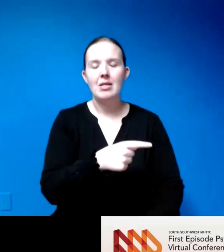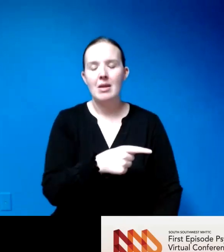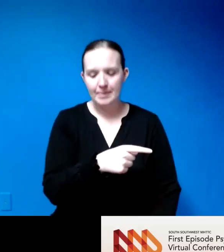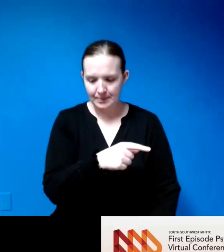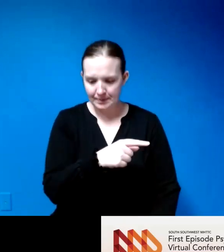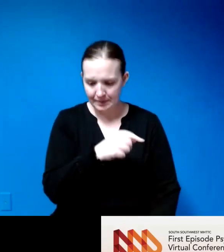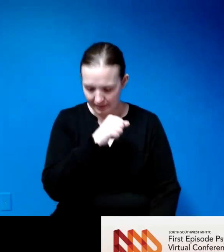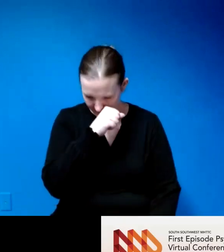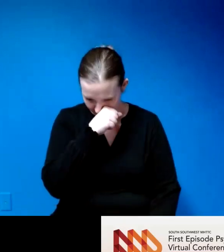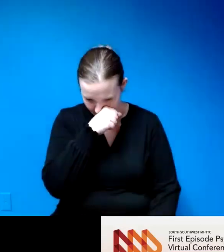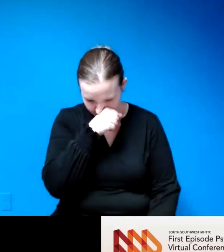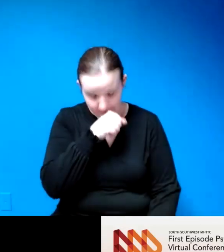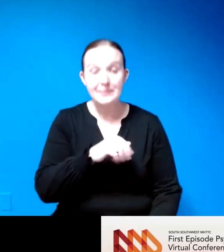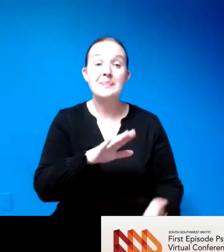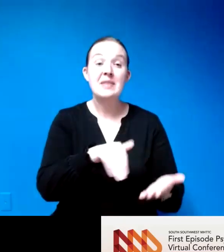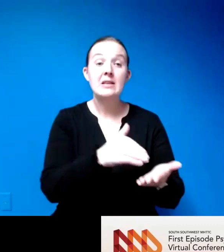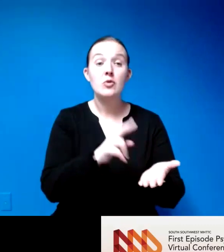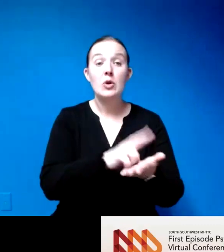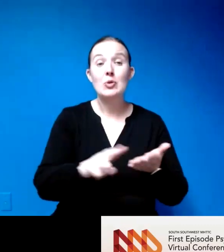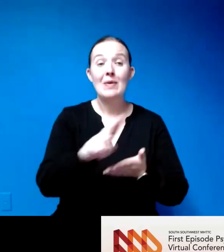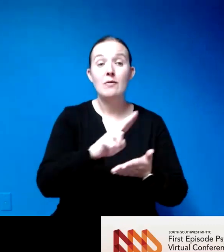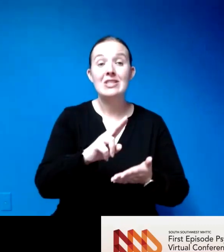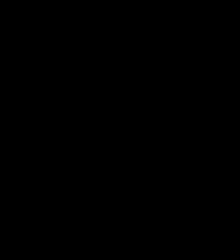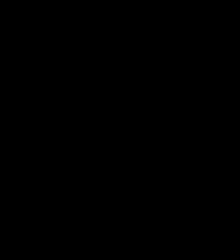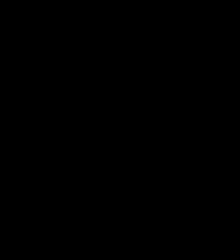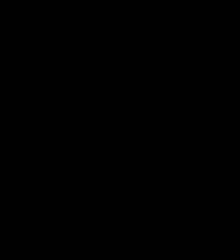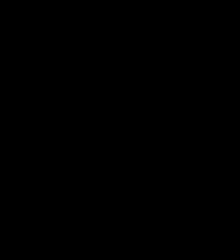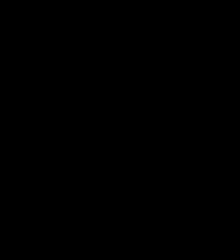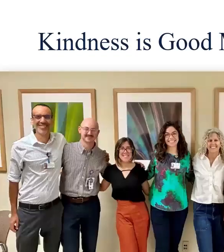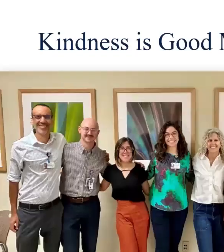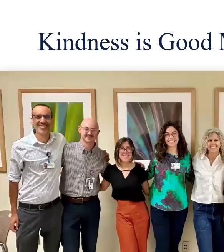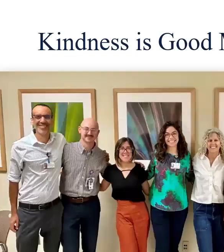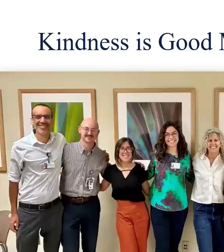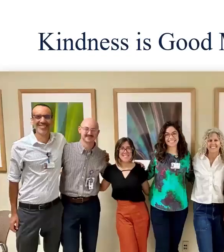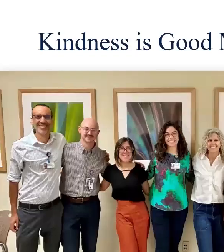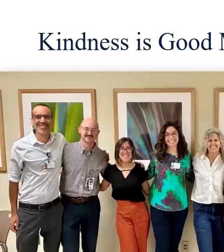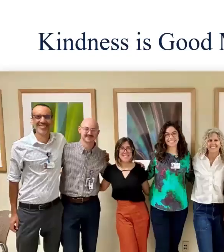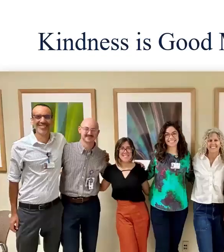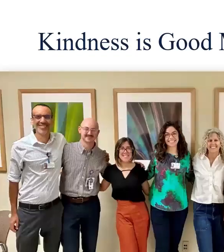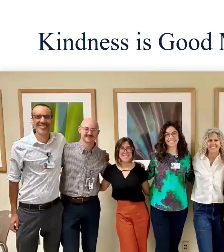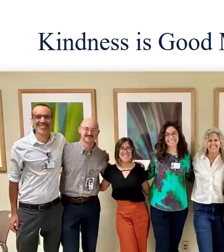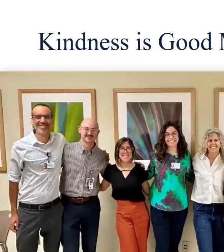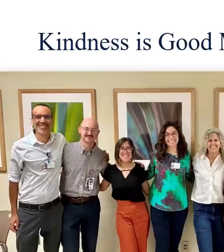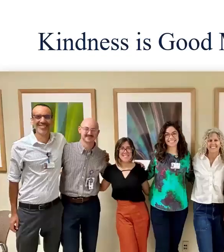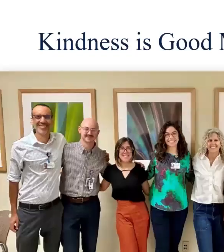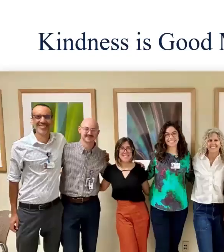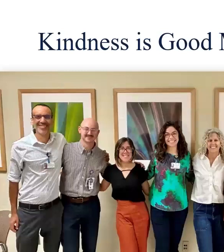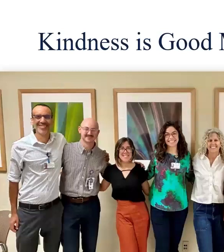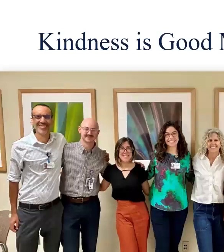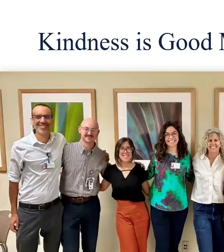a center at the University of Arizona. So can I have that slide, please? So this is